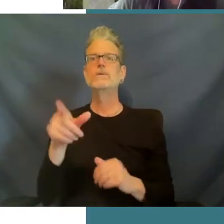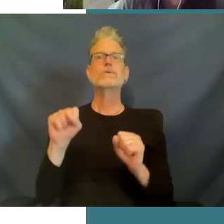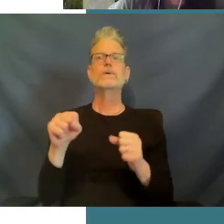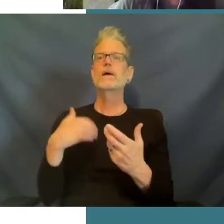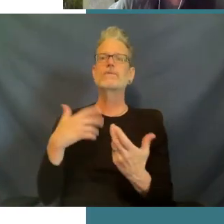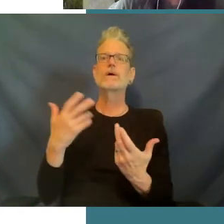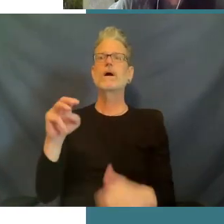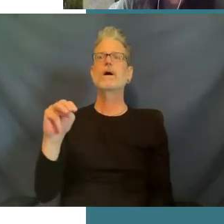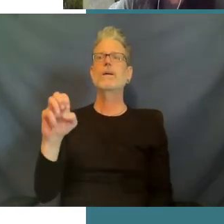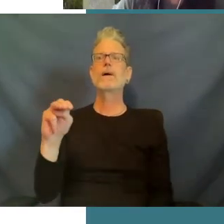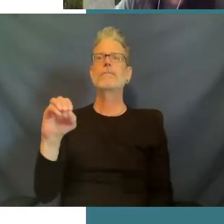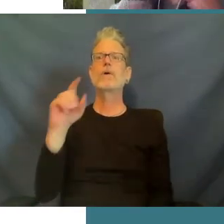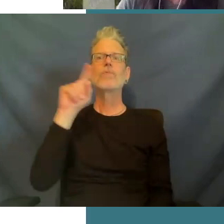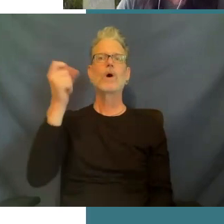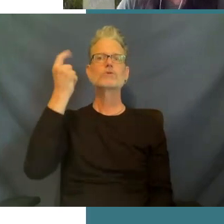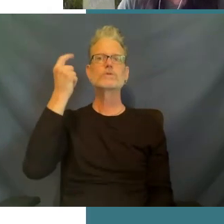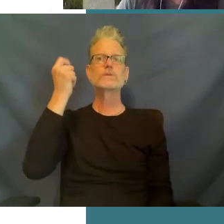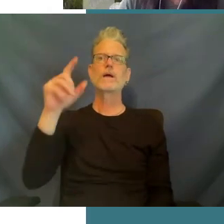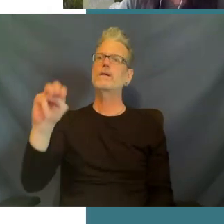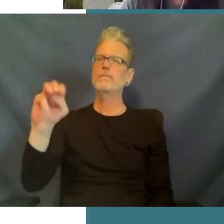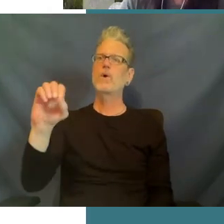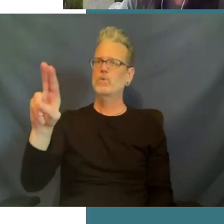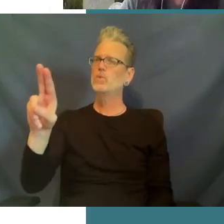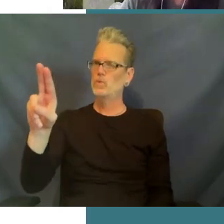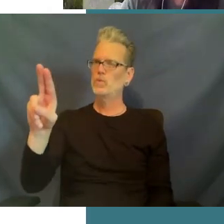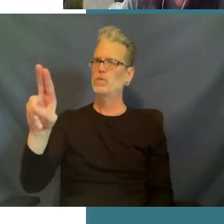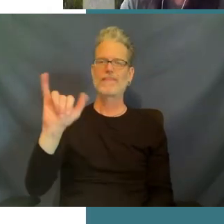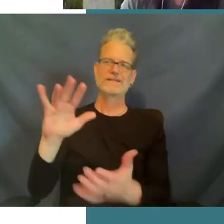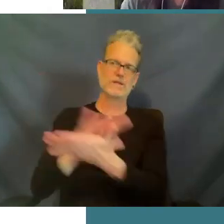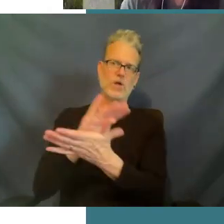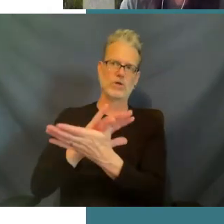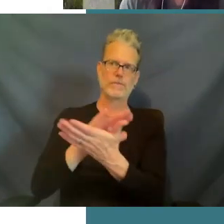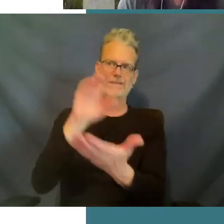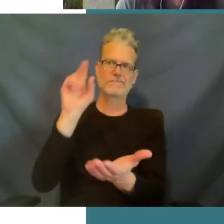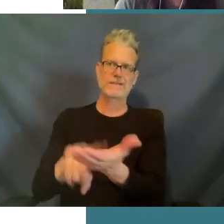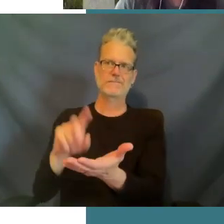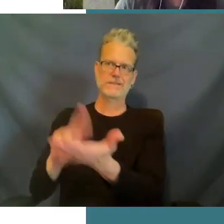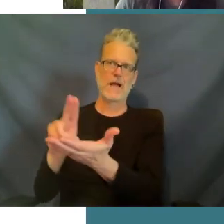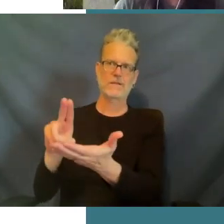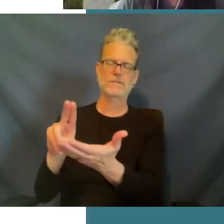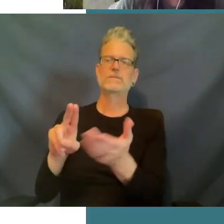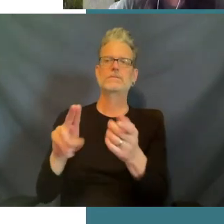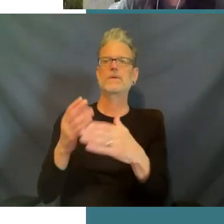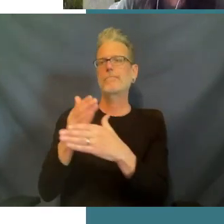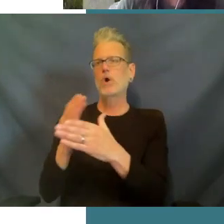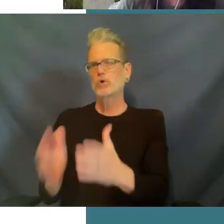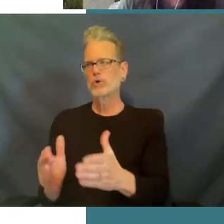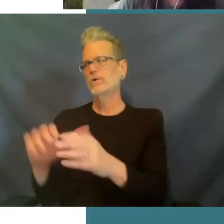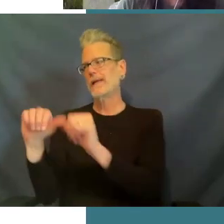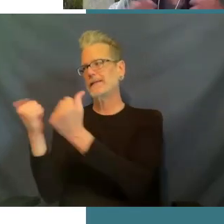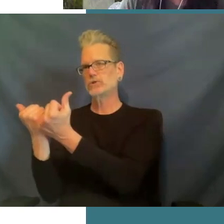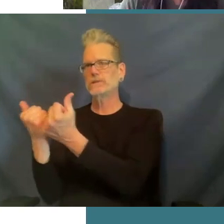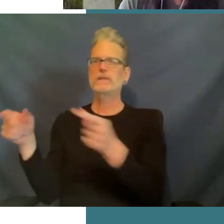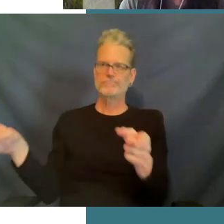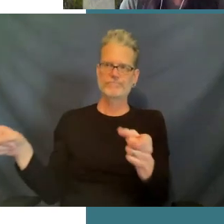of understanding, or an MOU, which is a document signed between a partner organization and agency that outlines